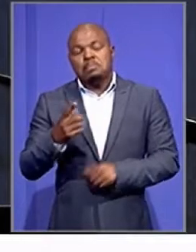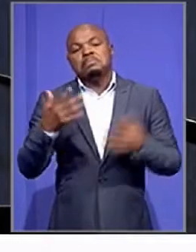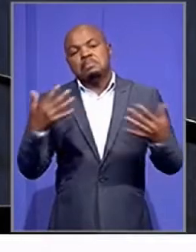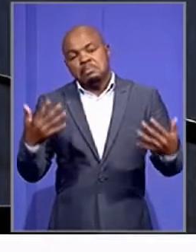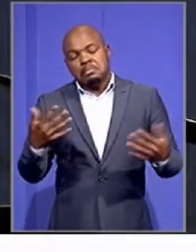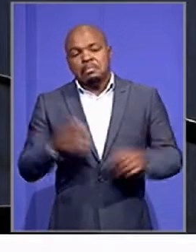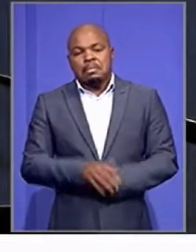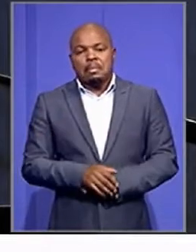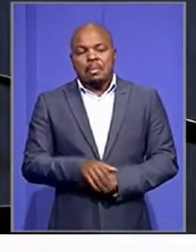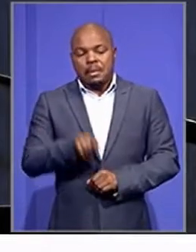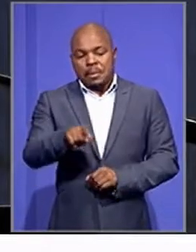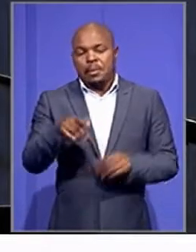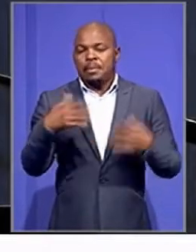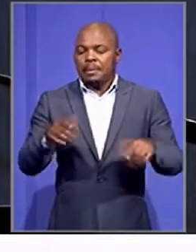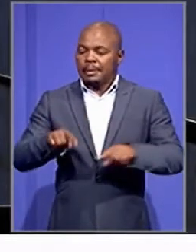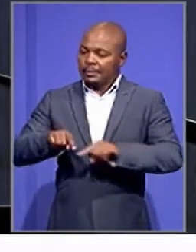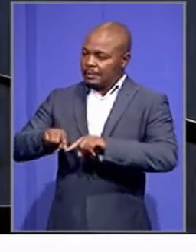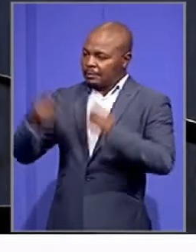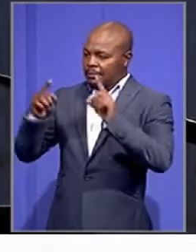figuratively a class of its own.